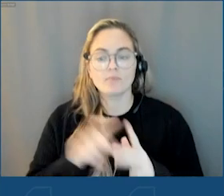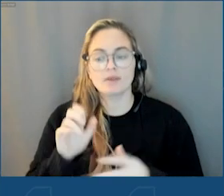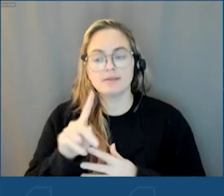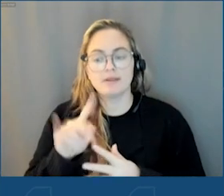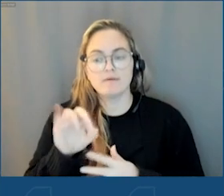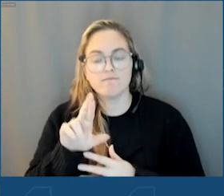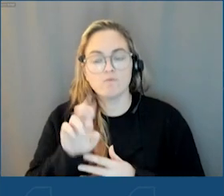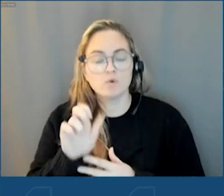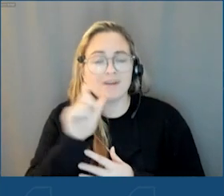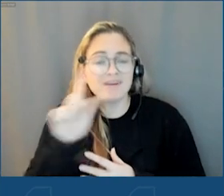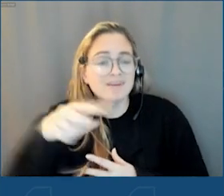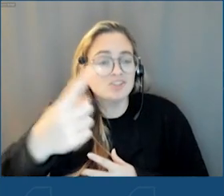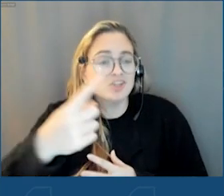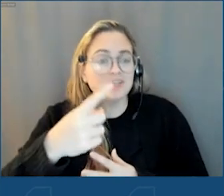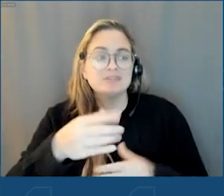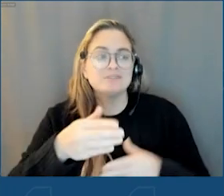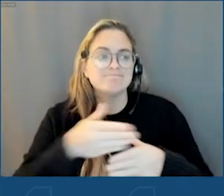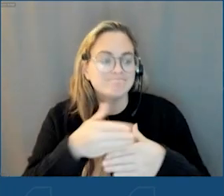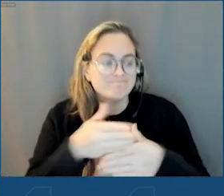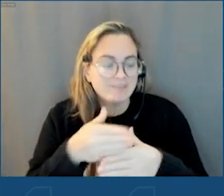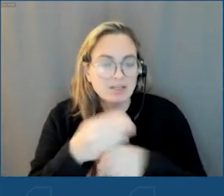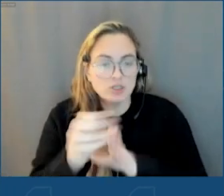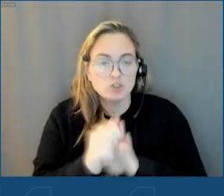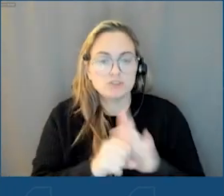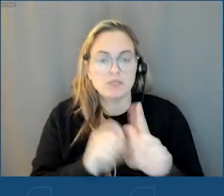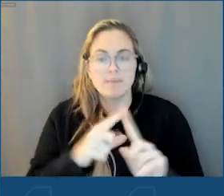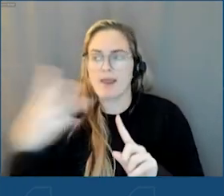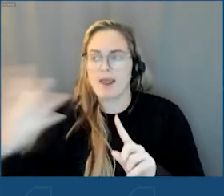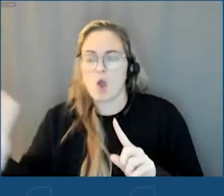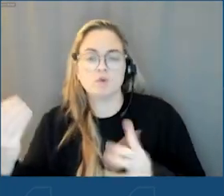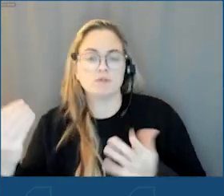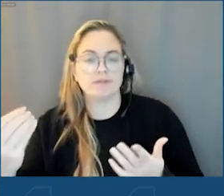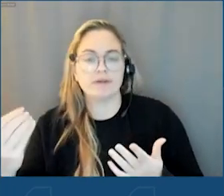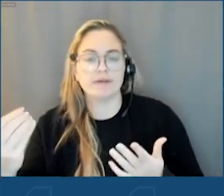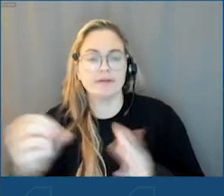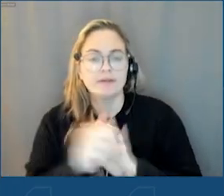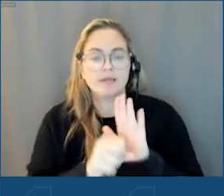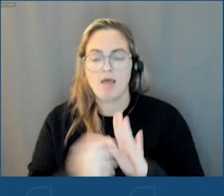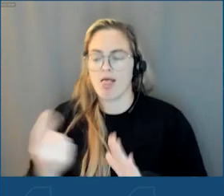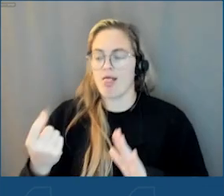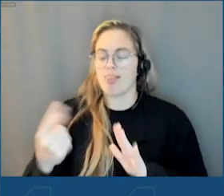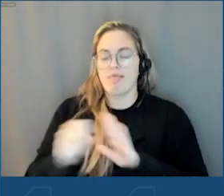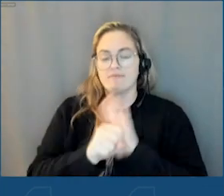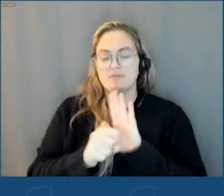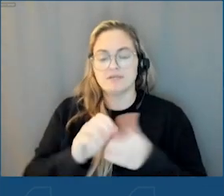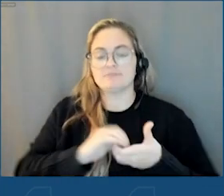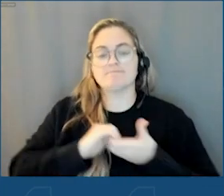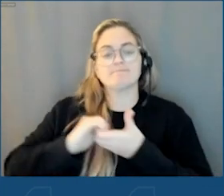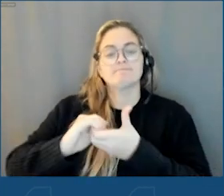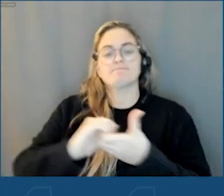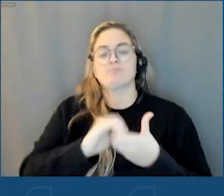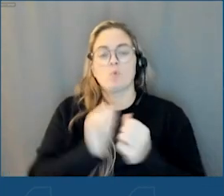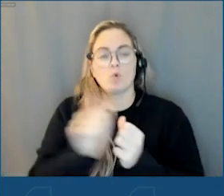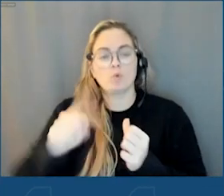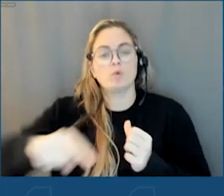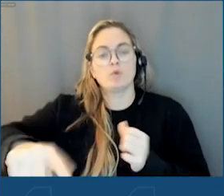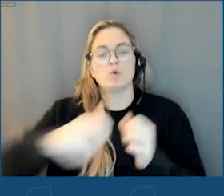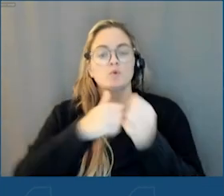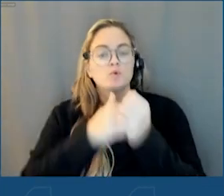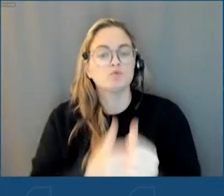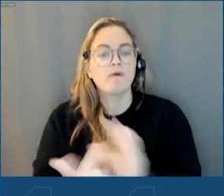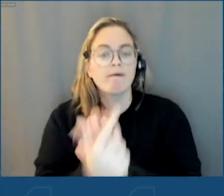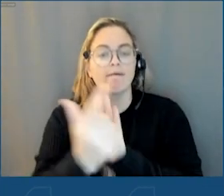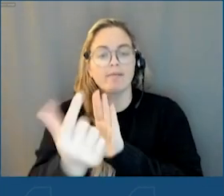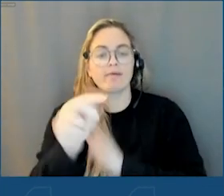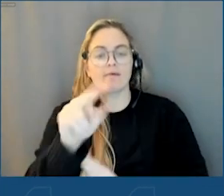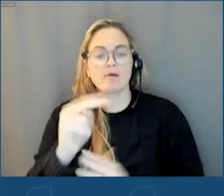just interstate, but outside the state. I have 11 states now that are working with all of you to track illegal guns coming